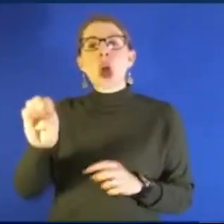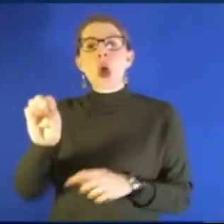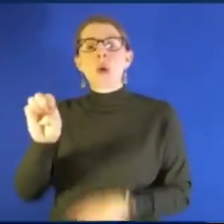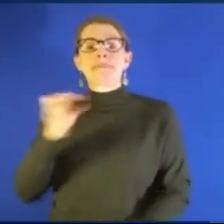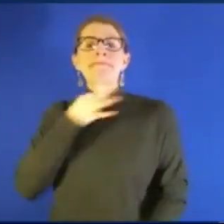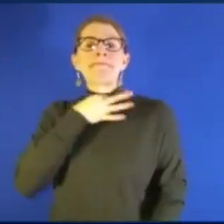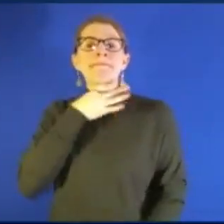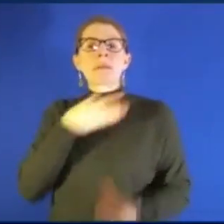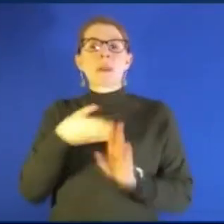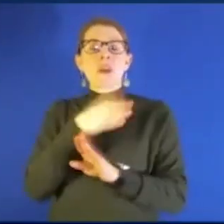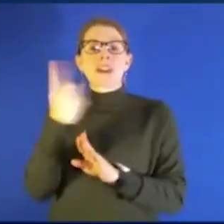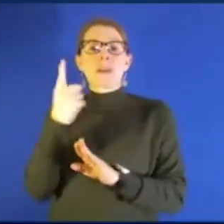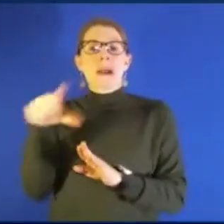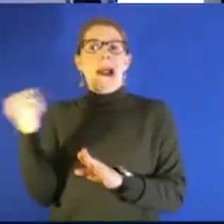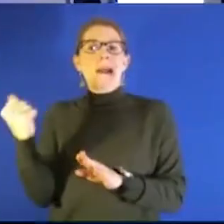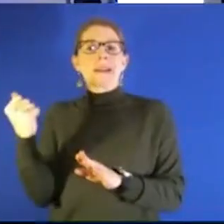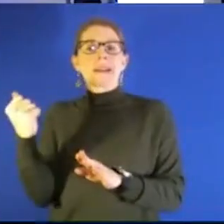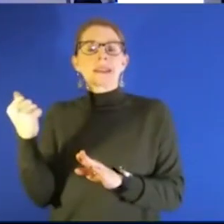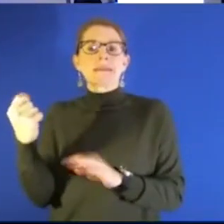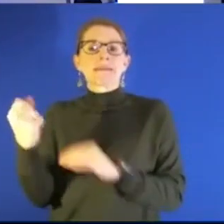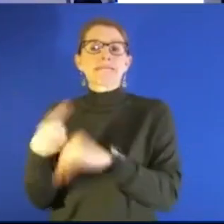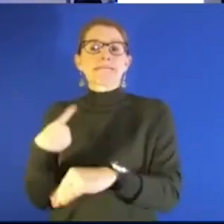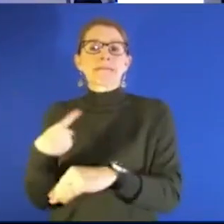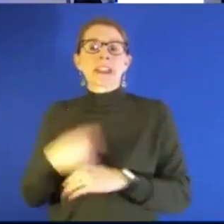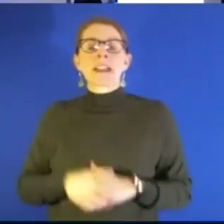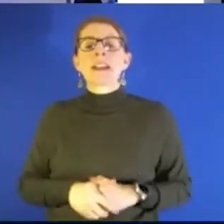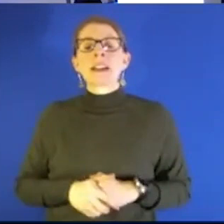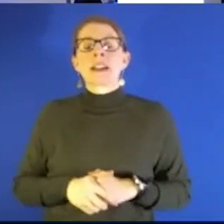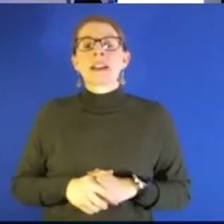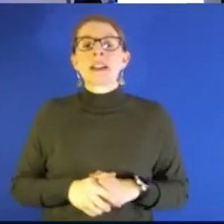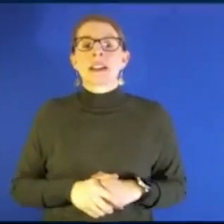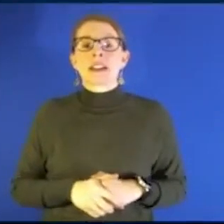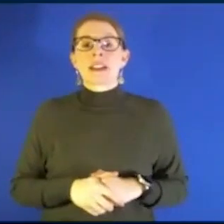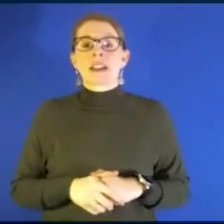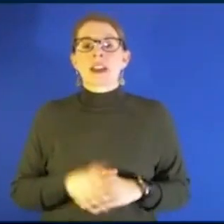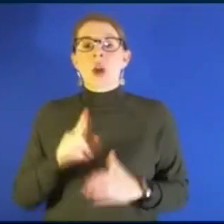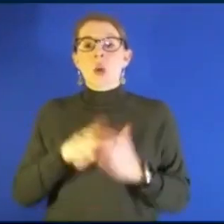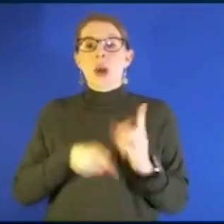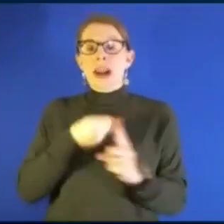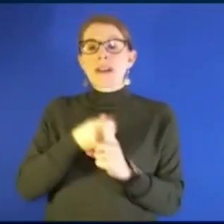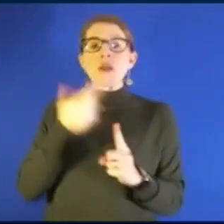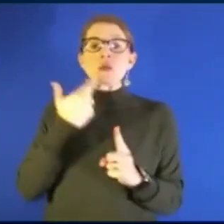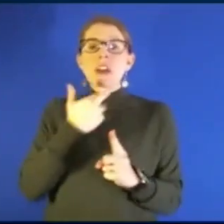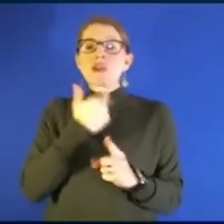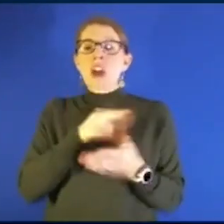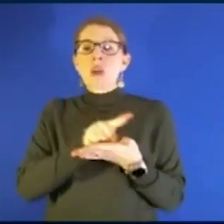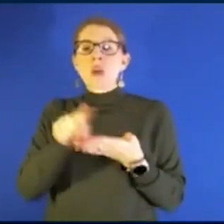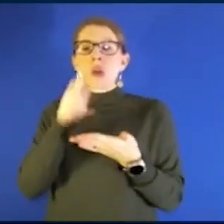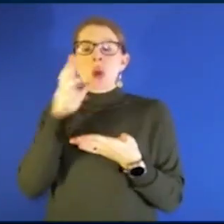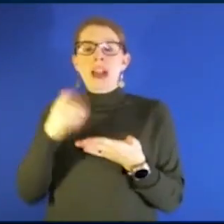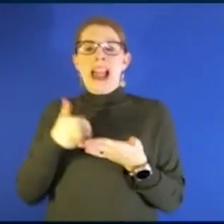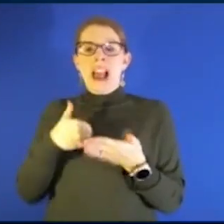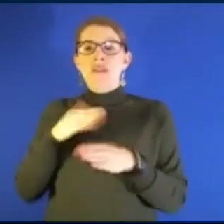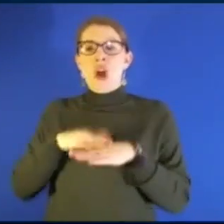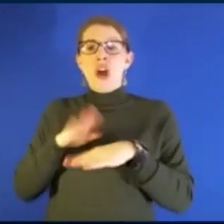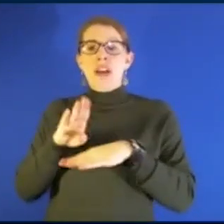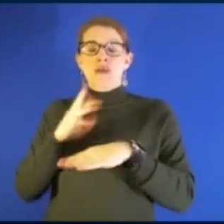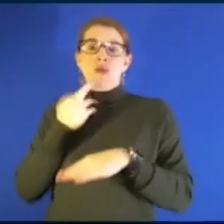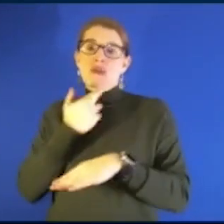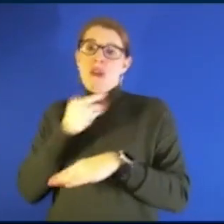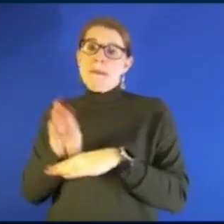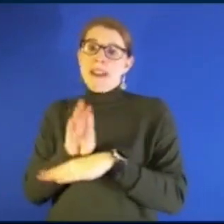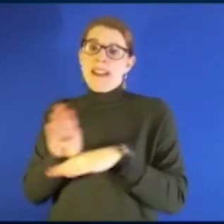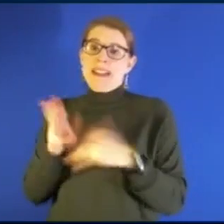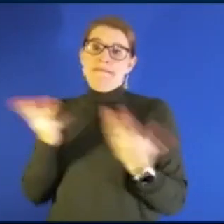somebody on the line asks or on their feed asks. But what impact do you think Restaurant Week is going to have on businesses? And then ask our